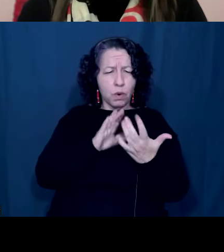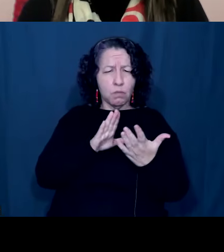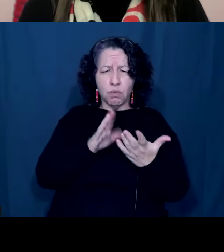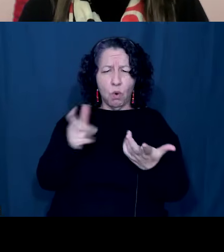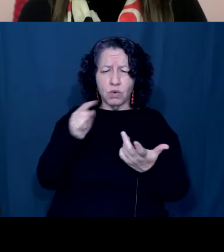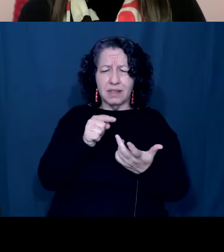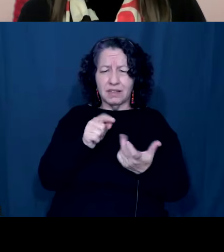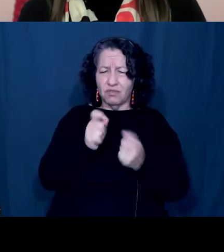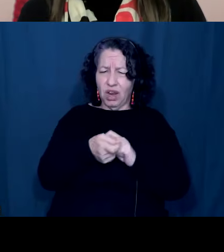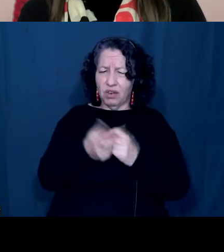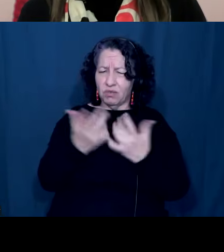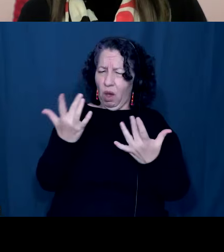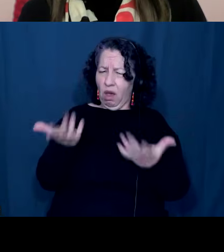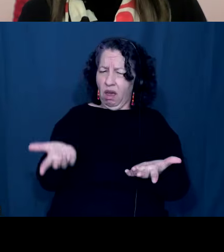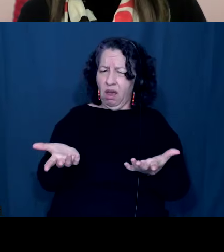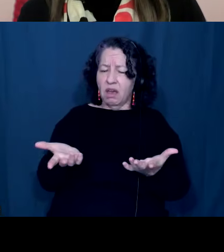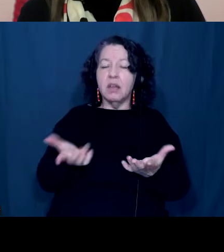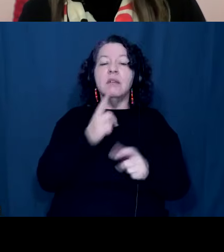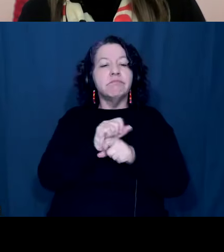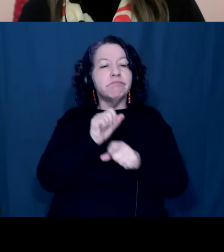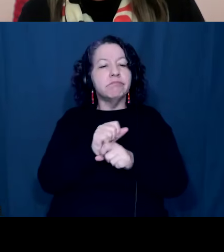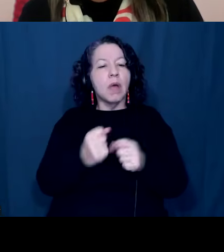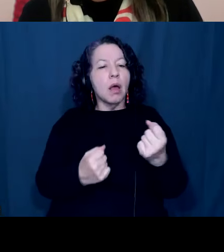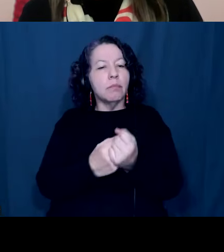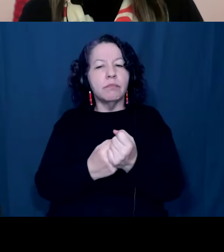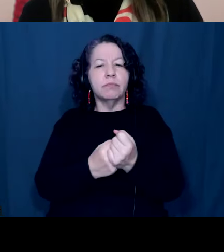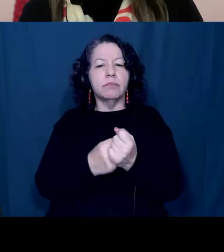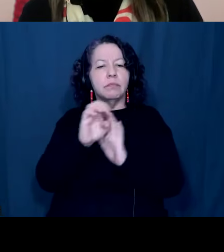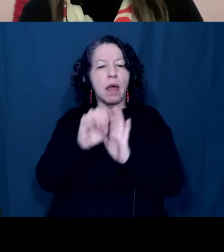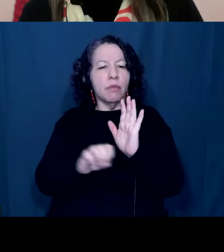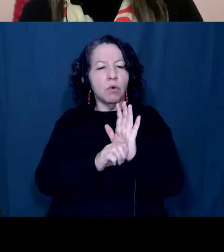it reinforces ethical accountability.